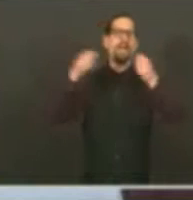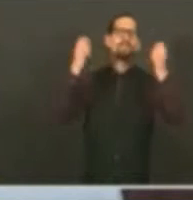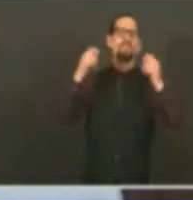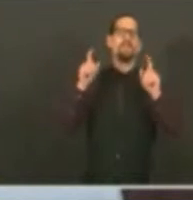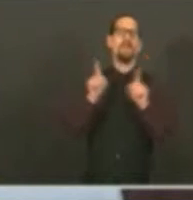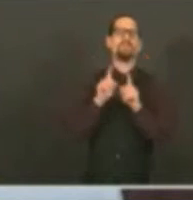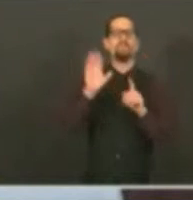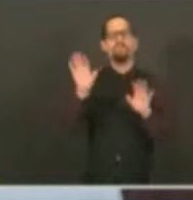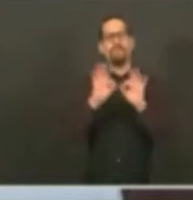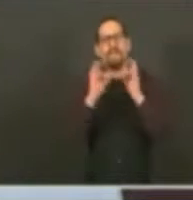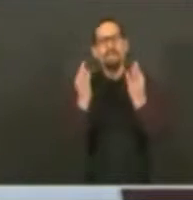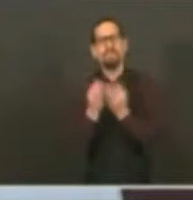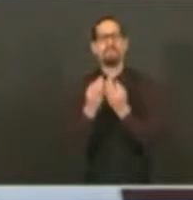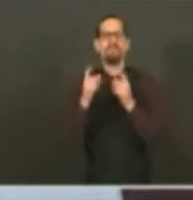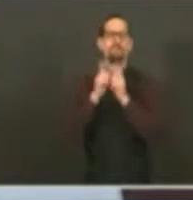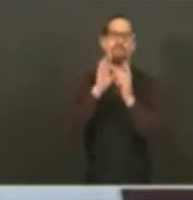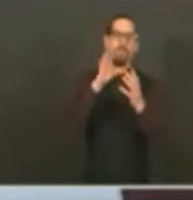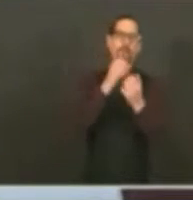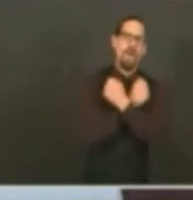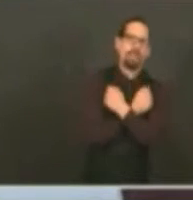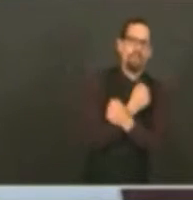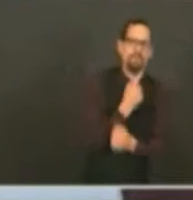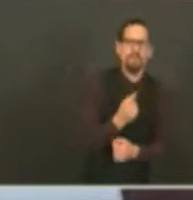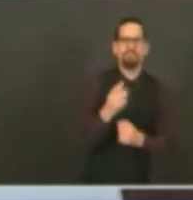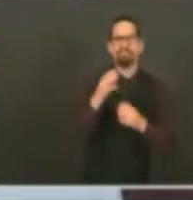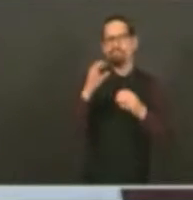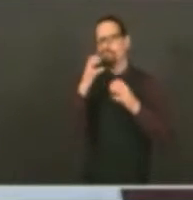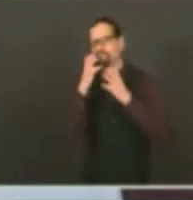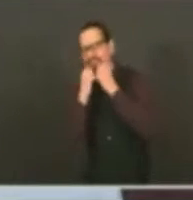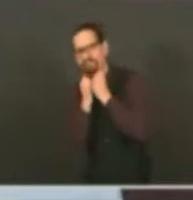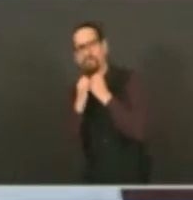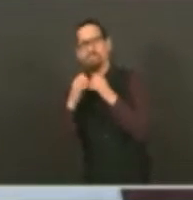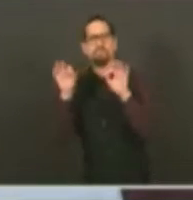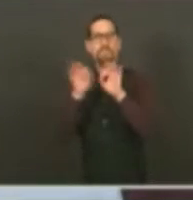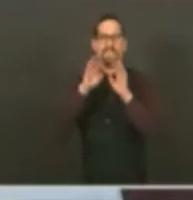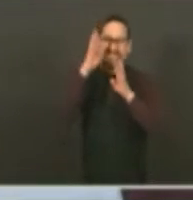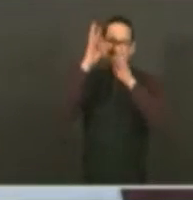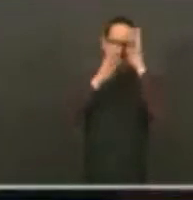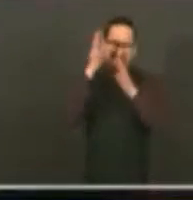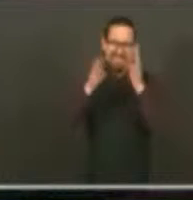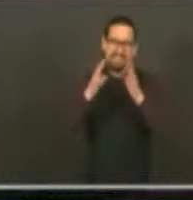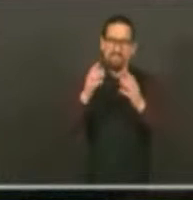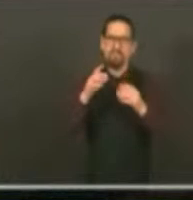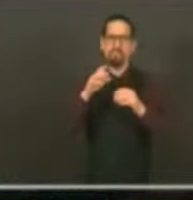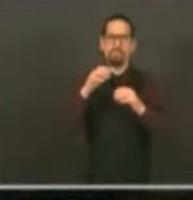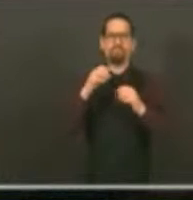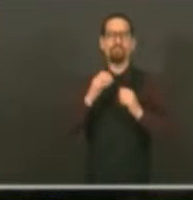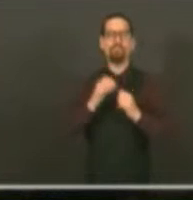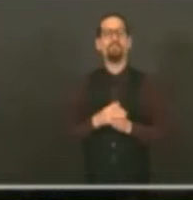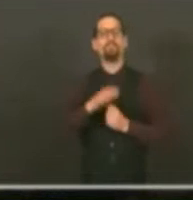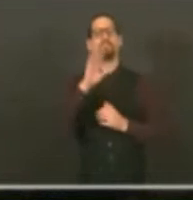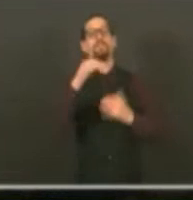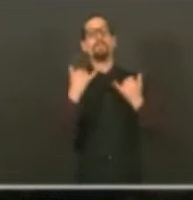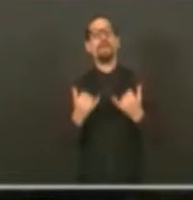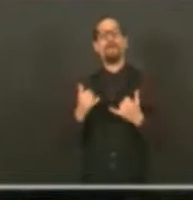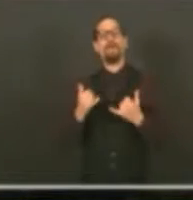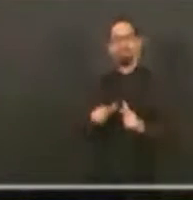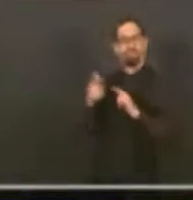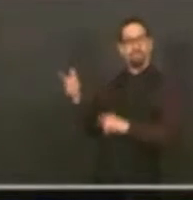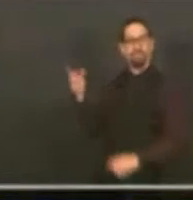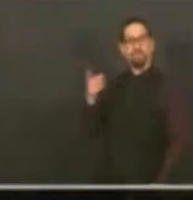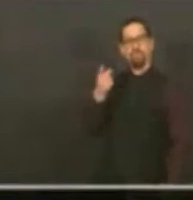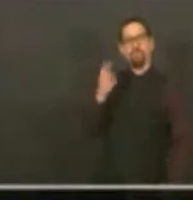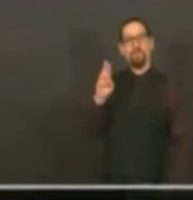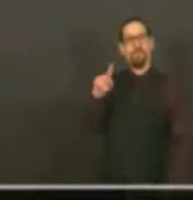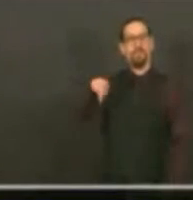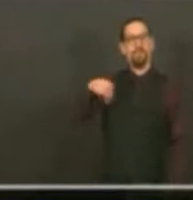ones. With that, and talking about the light that the vaccine will bring, I'm going to turn it over to Dr. Chan, who's working day and night